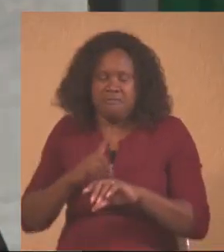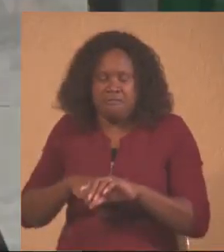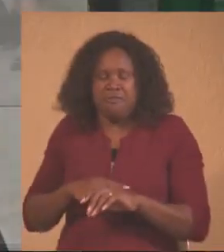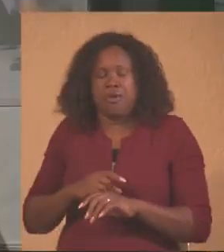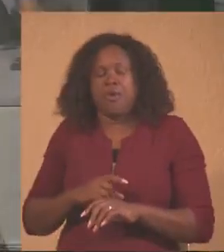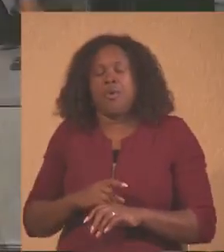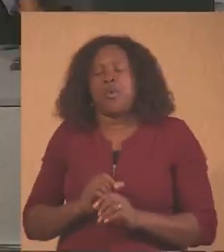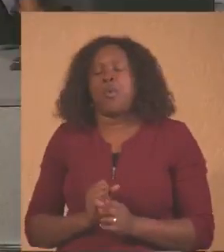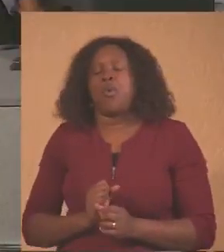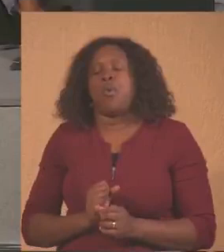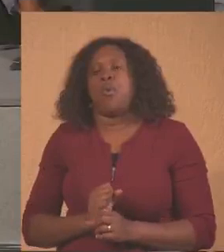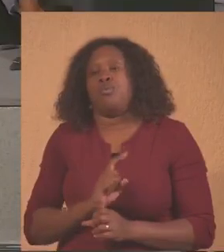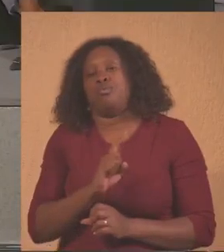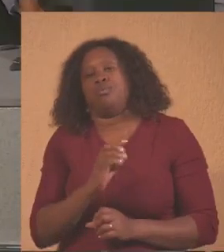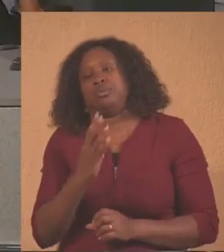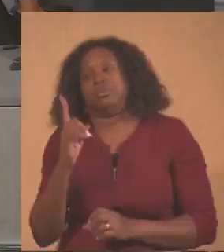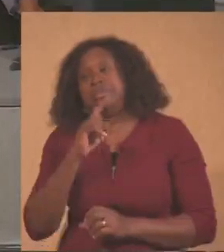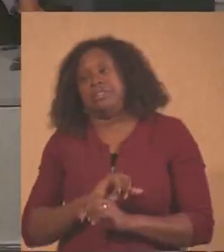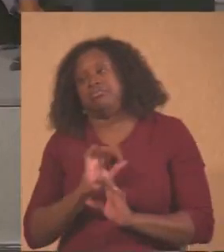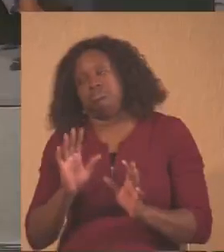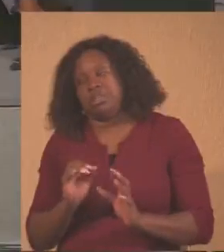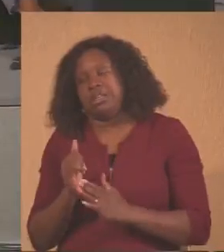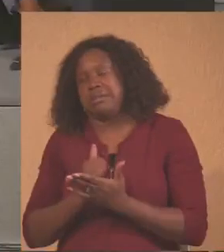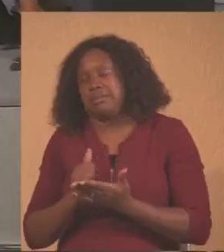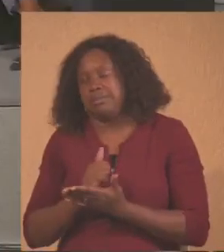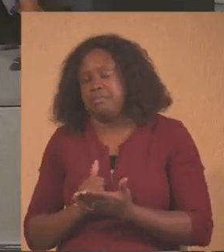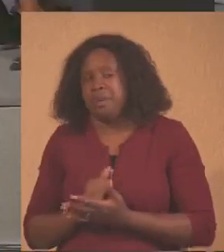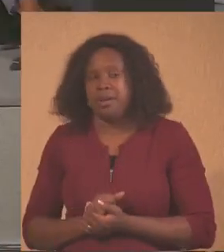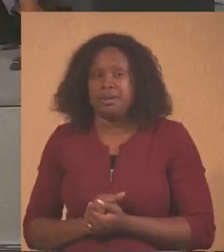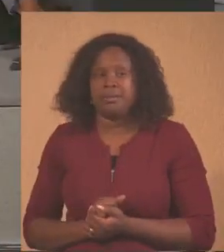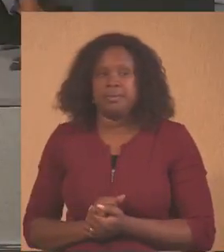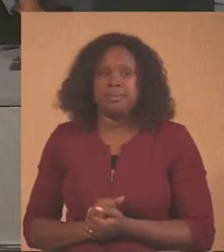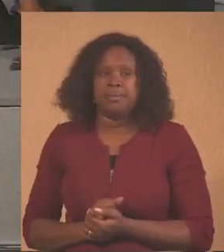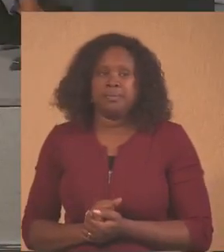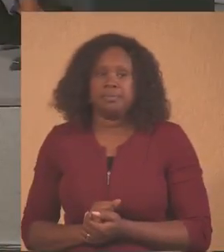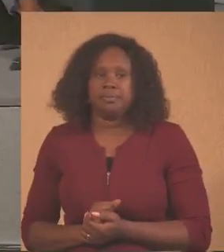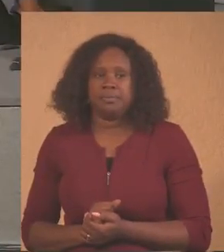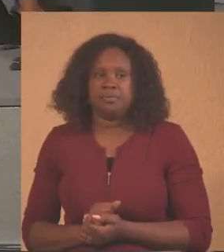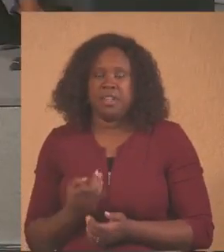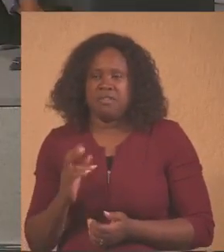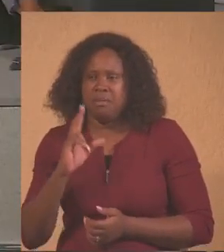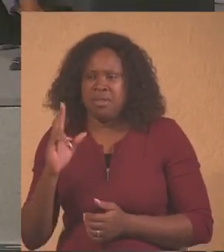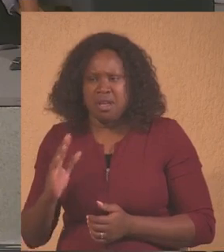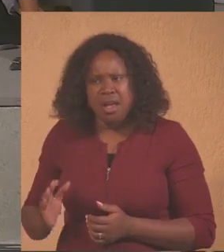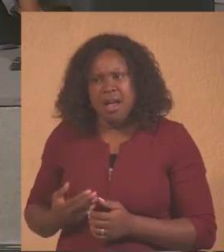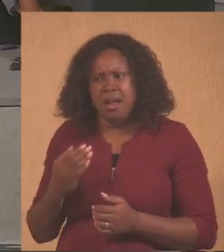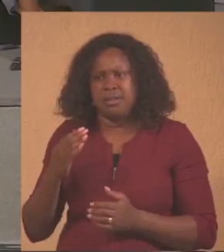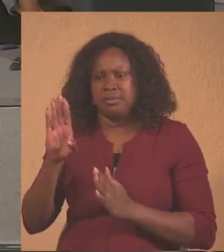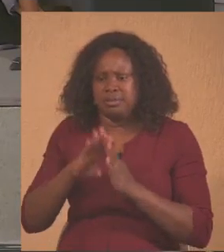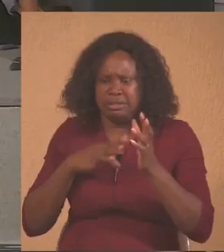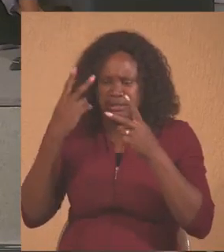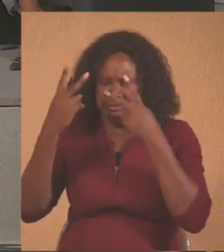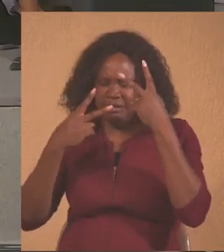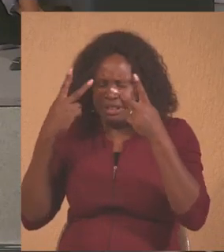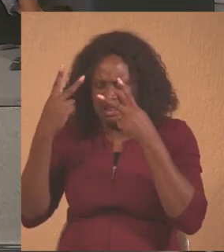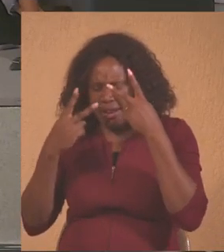to restrict that type of interaction with their family members. Should someone want to come visit them or want to